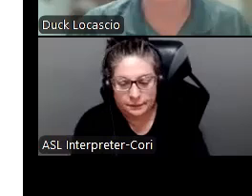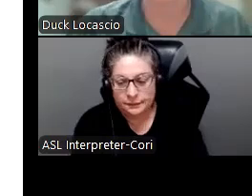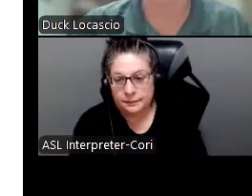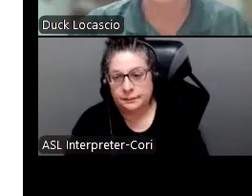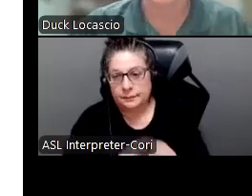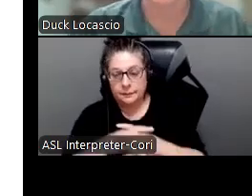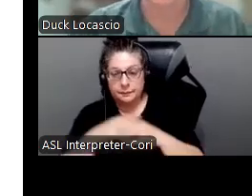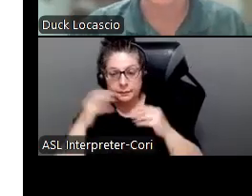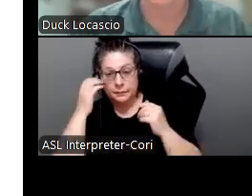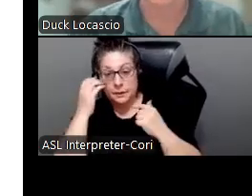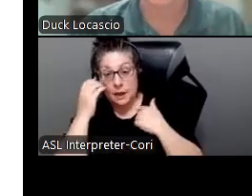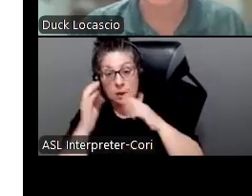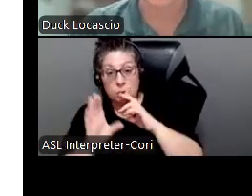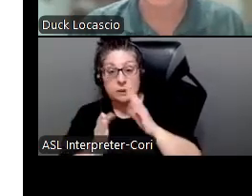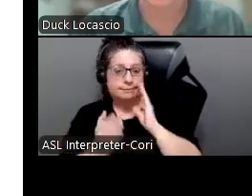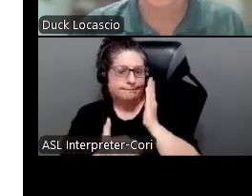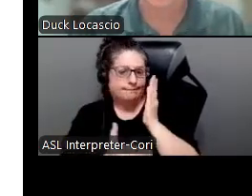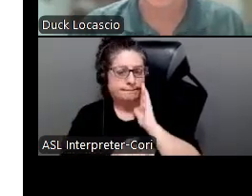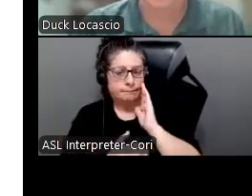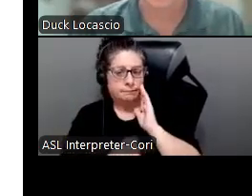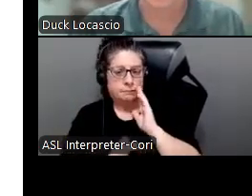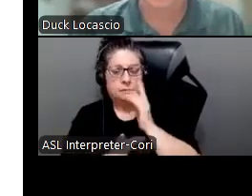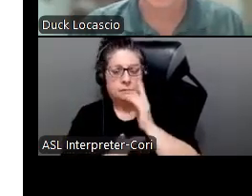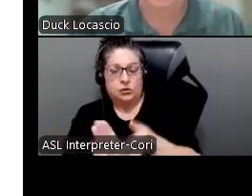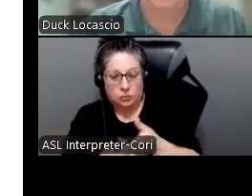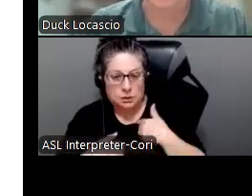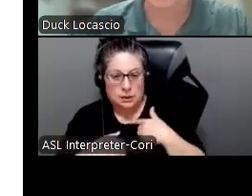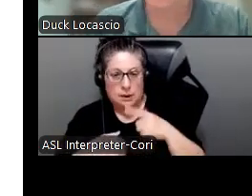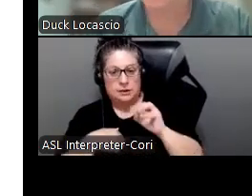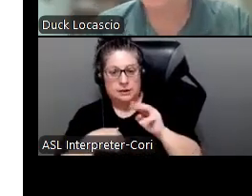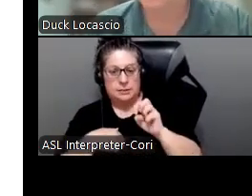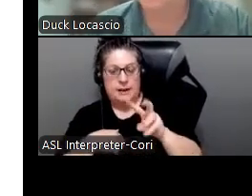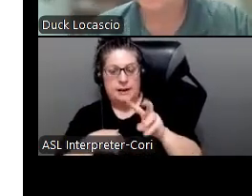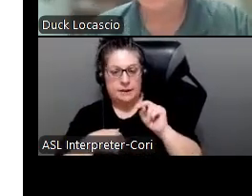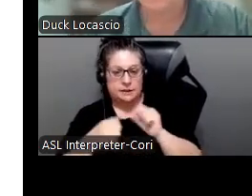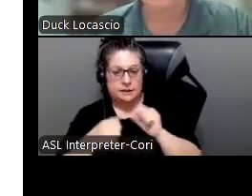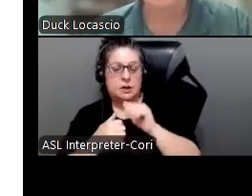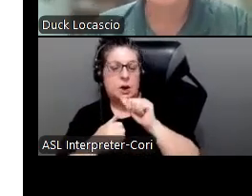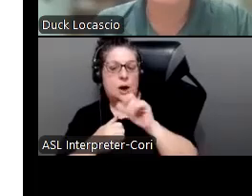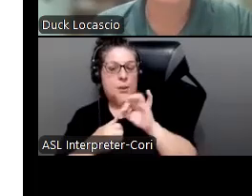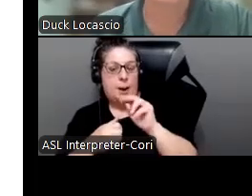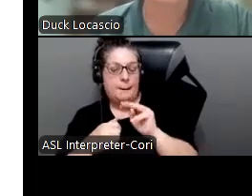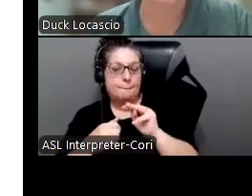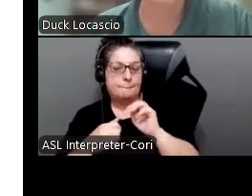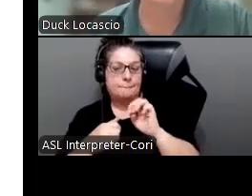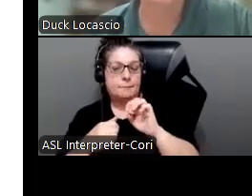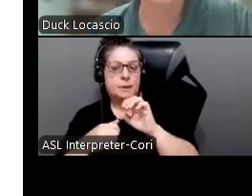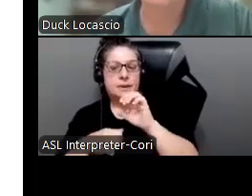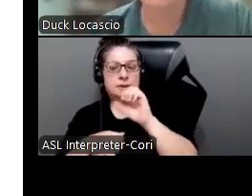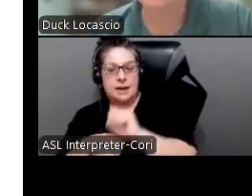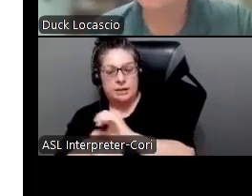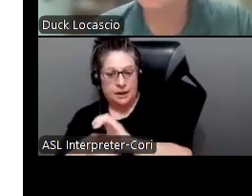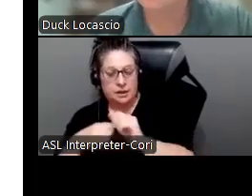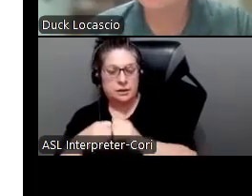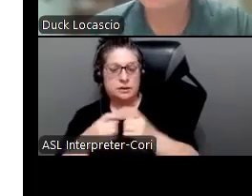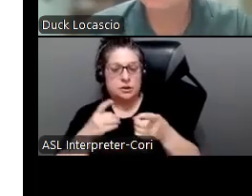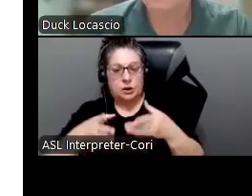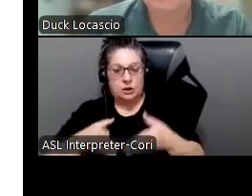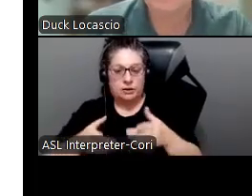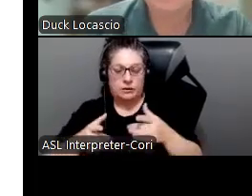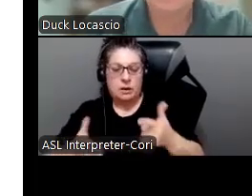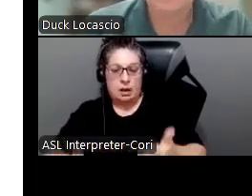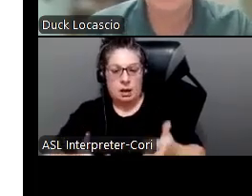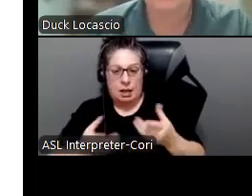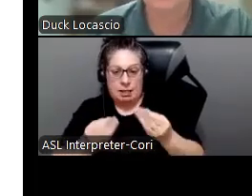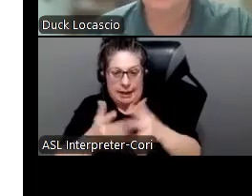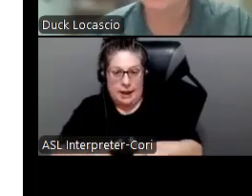Yeah, I'll jump on in. I'm Tim Evans with Audubon, South Carolina, the Director of Land Conservation here, and I